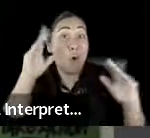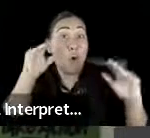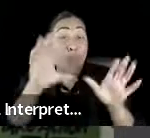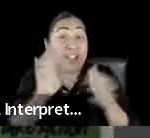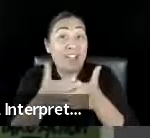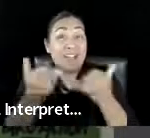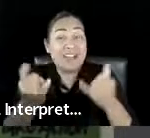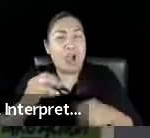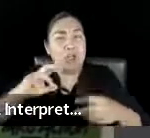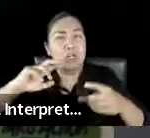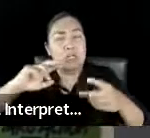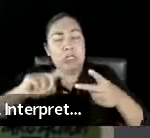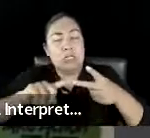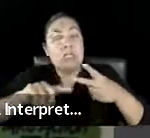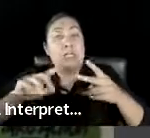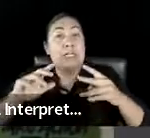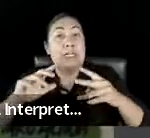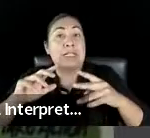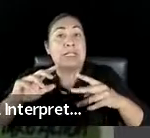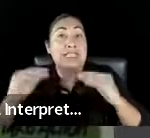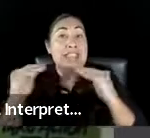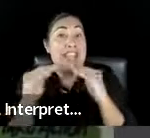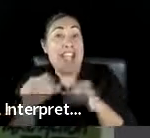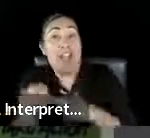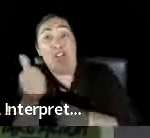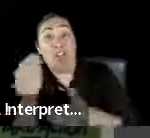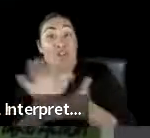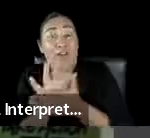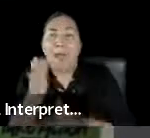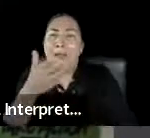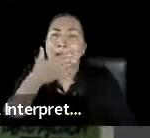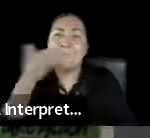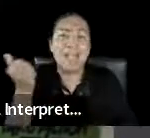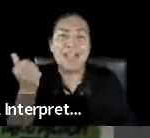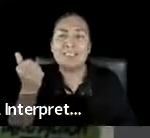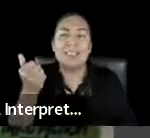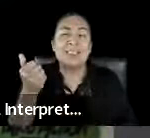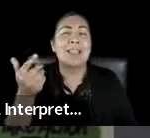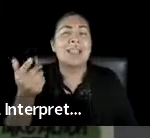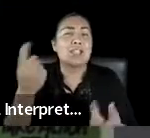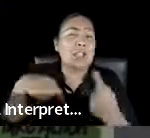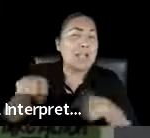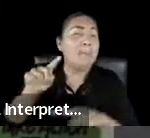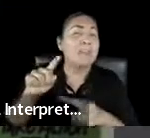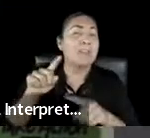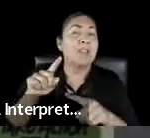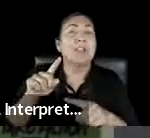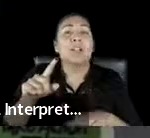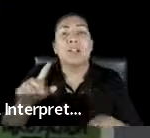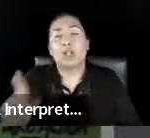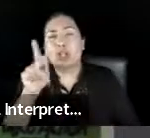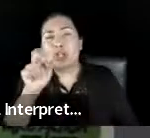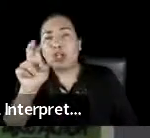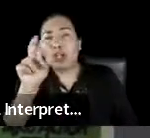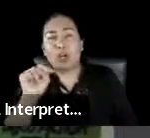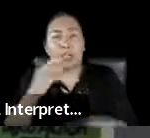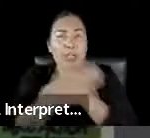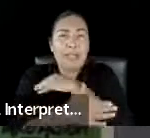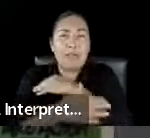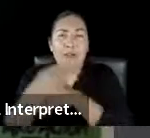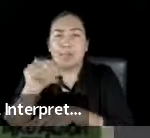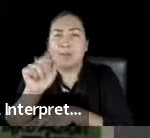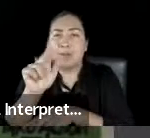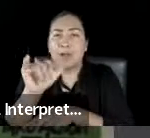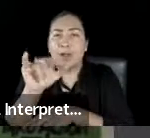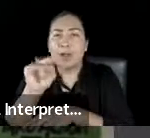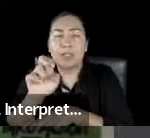going to screen the film The Best Year Yet to Come from CTEC Career Technical Education Center in Kern County from filmmakers Pauline de